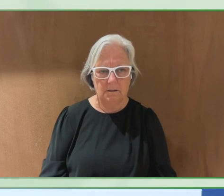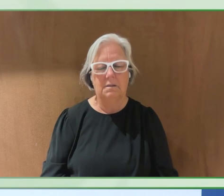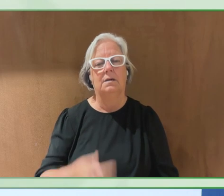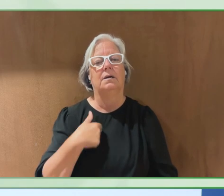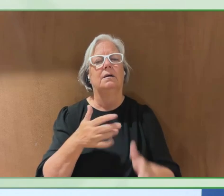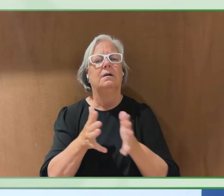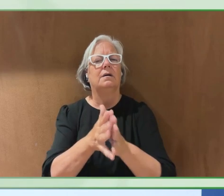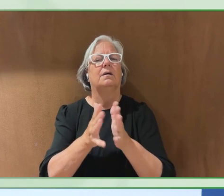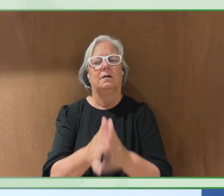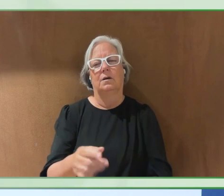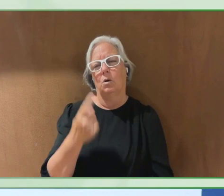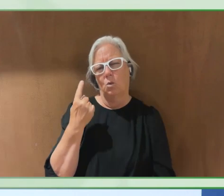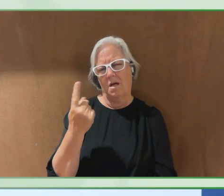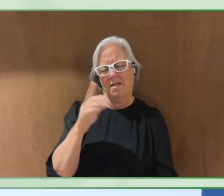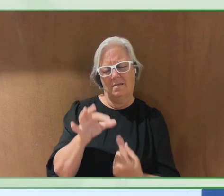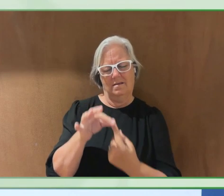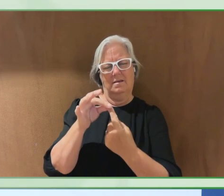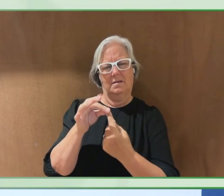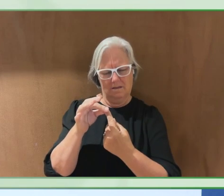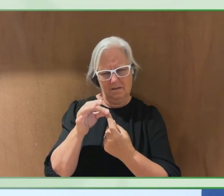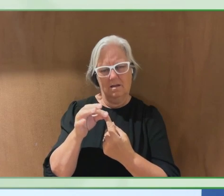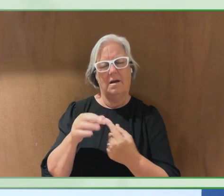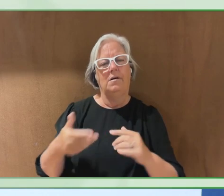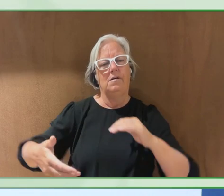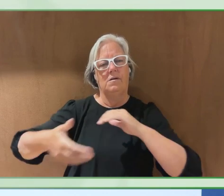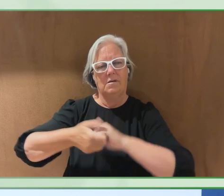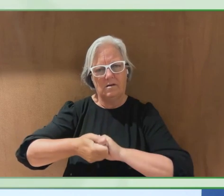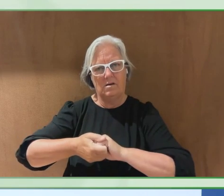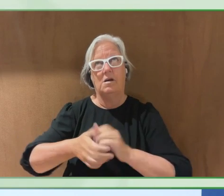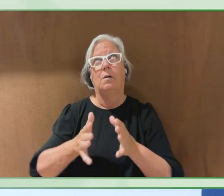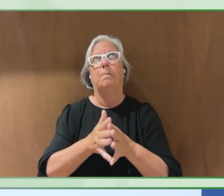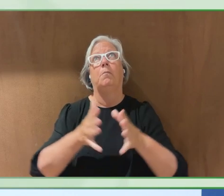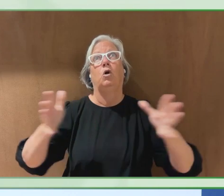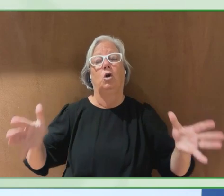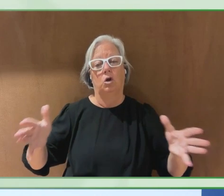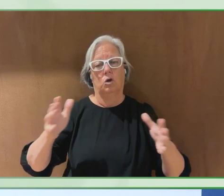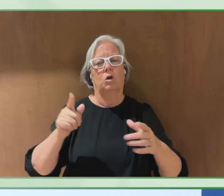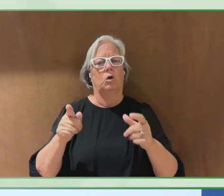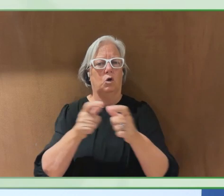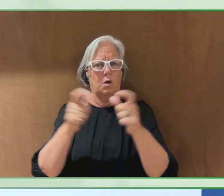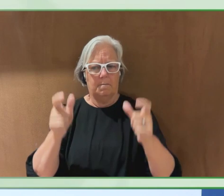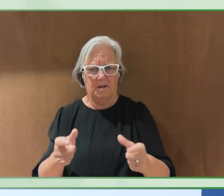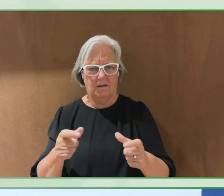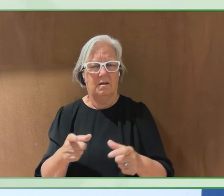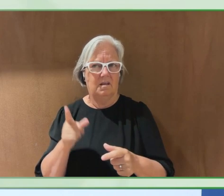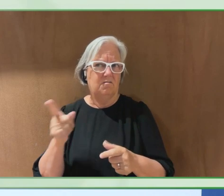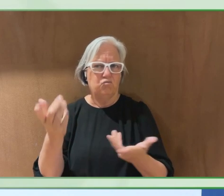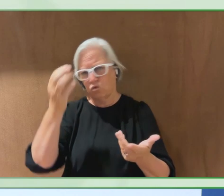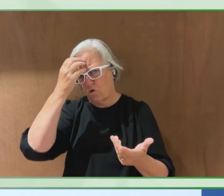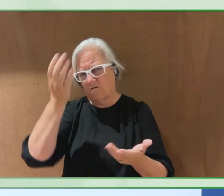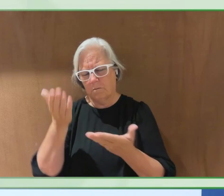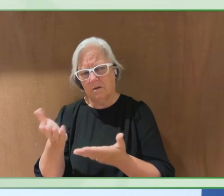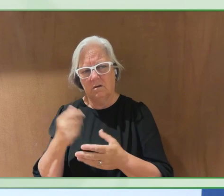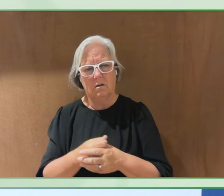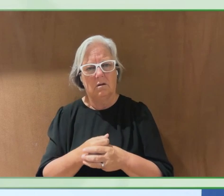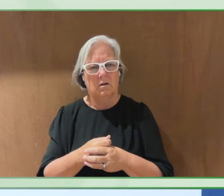specific example of our cooperation with huge company, public company. It's called Poczta Polska. It